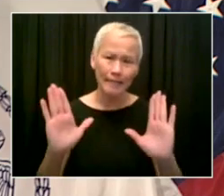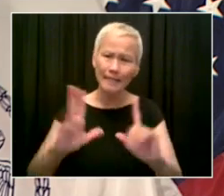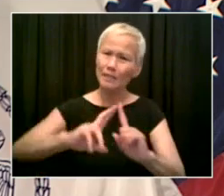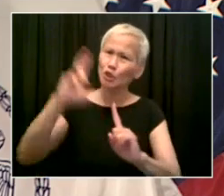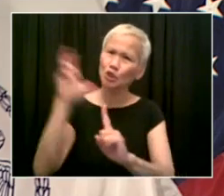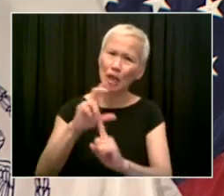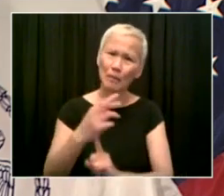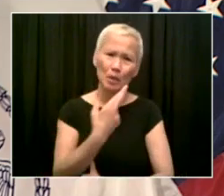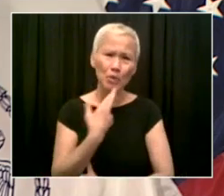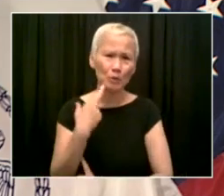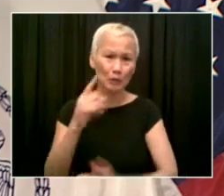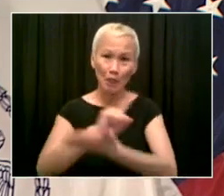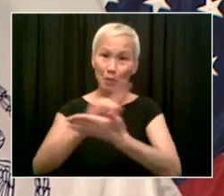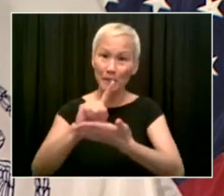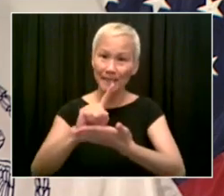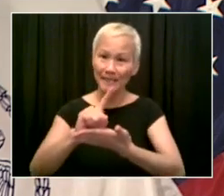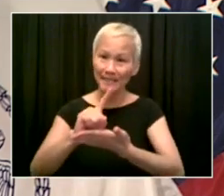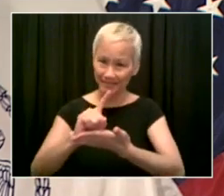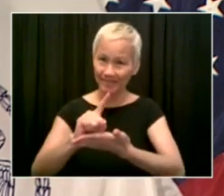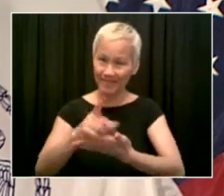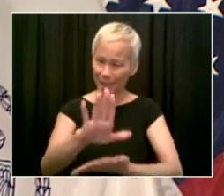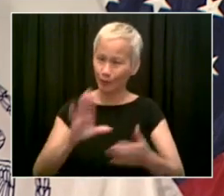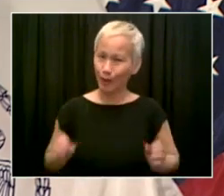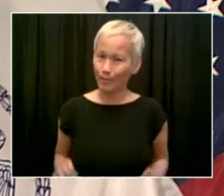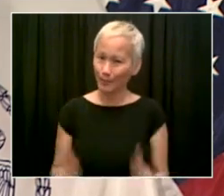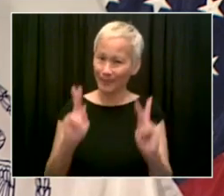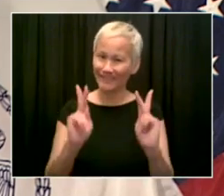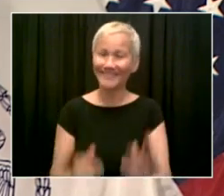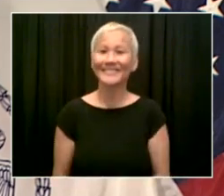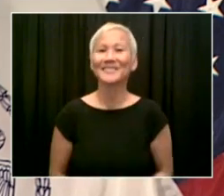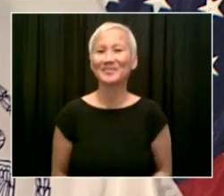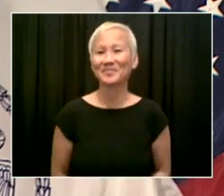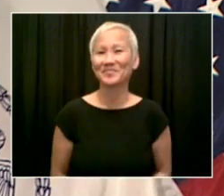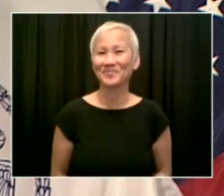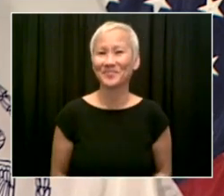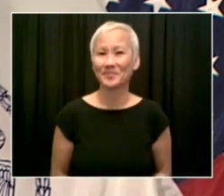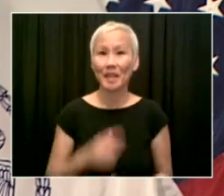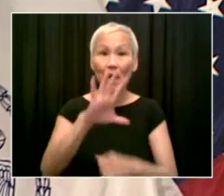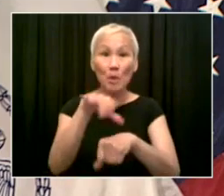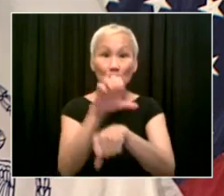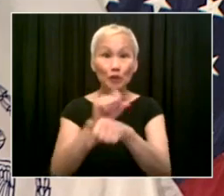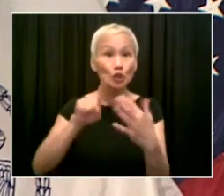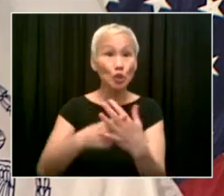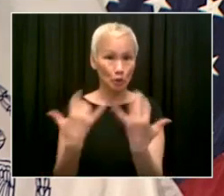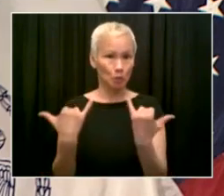your opportunity. Reservations open today. Yes, reservations open today.